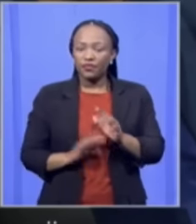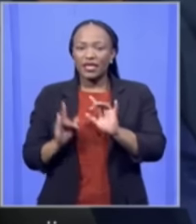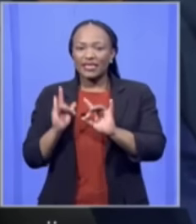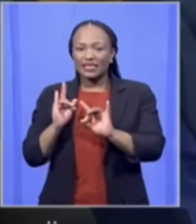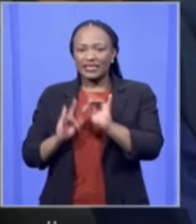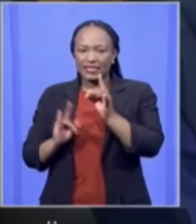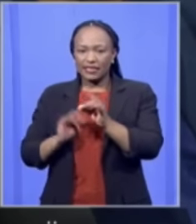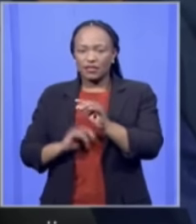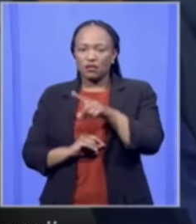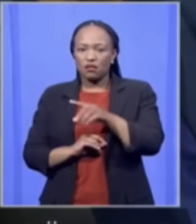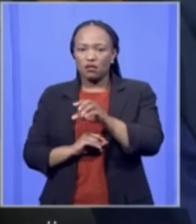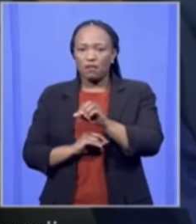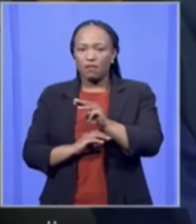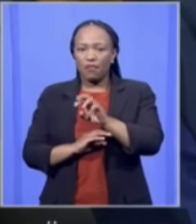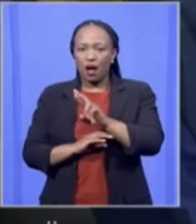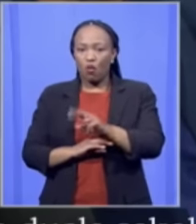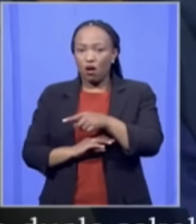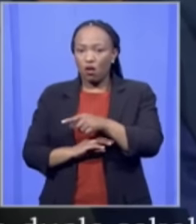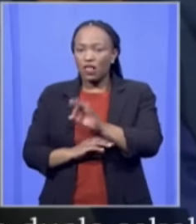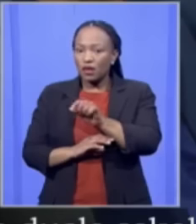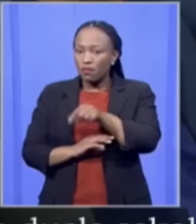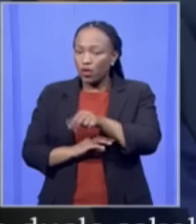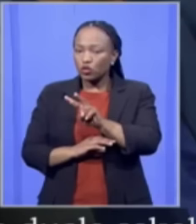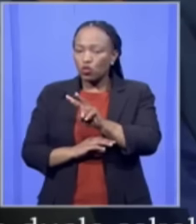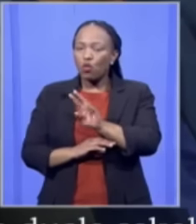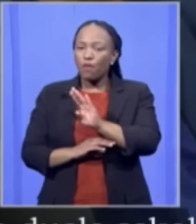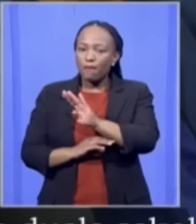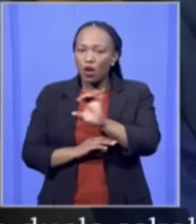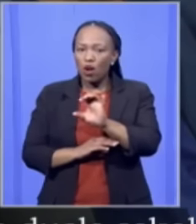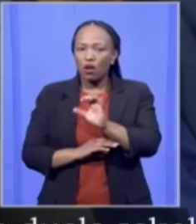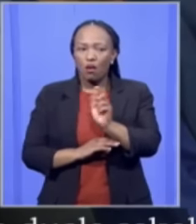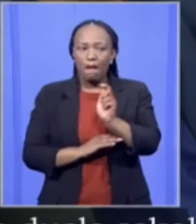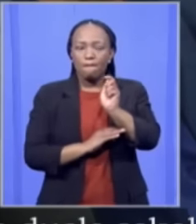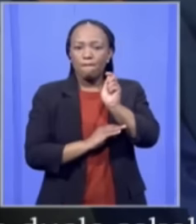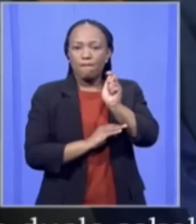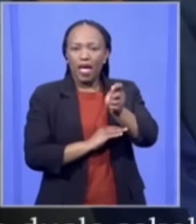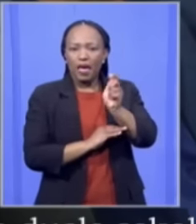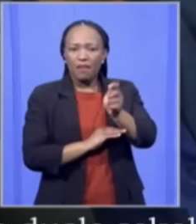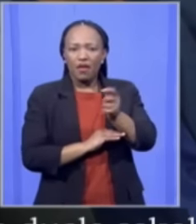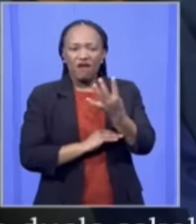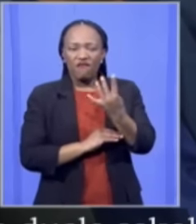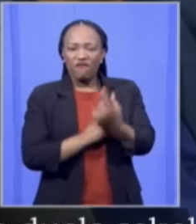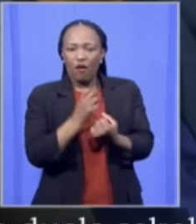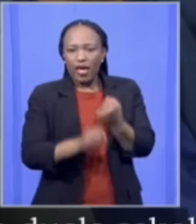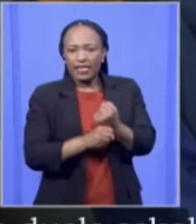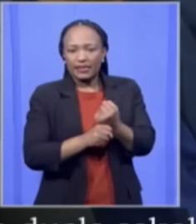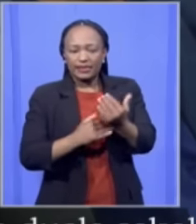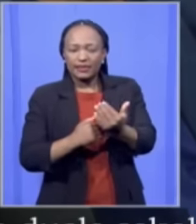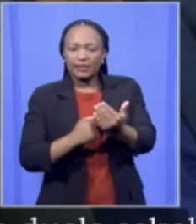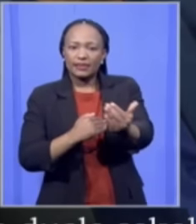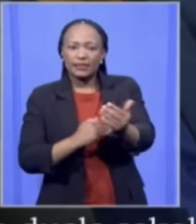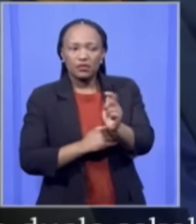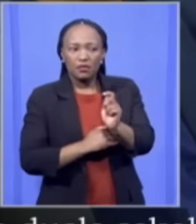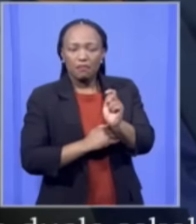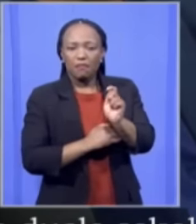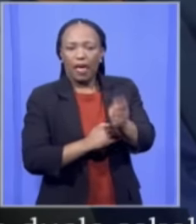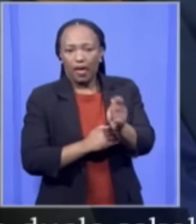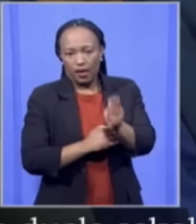rands over a period of 4 years. So it's important that there's an appreciation that this is a big ticket